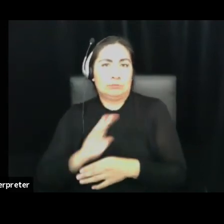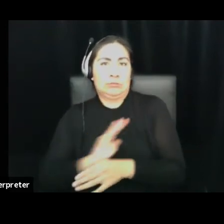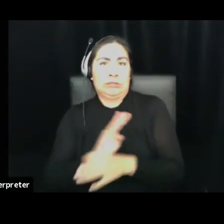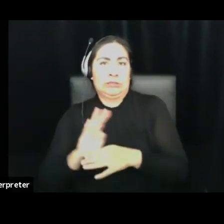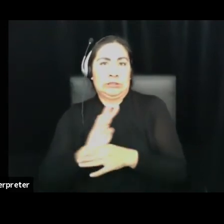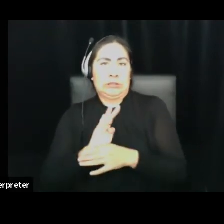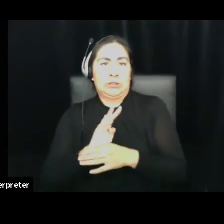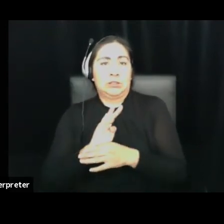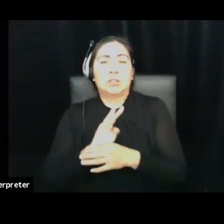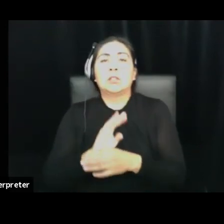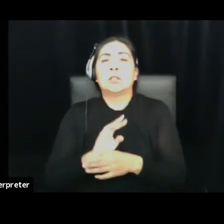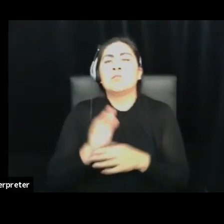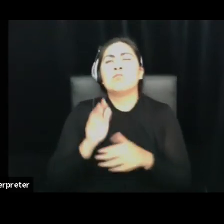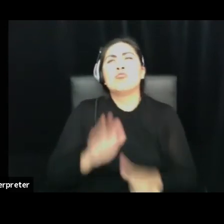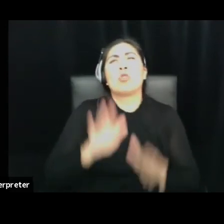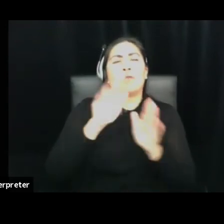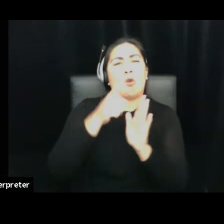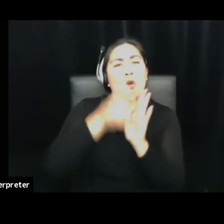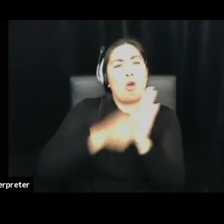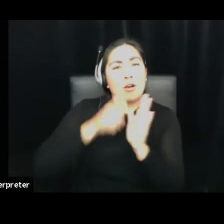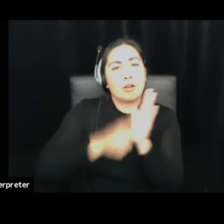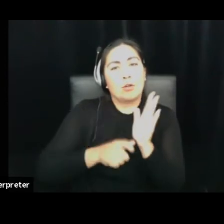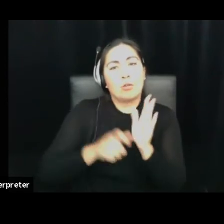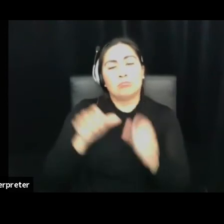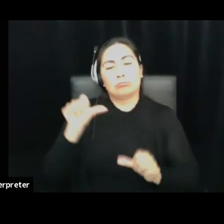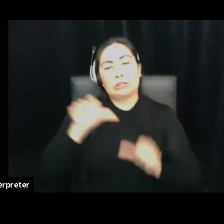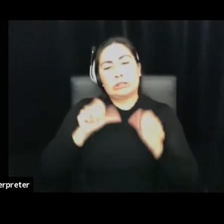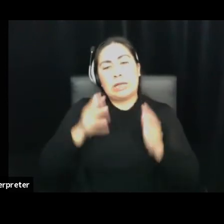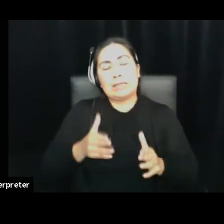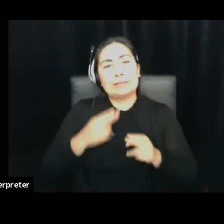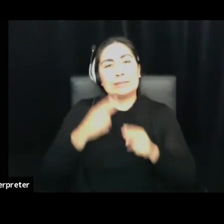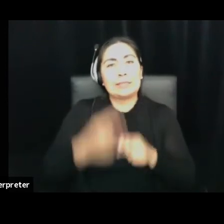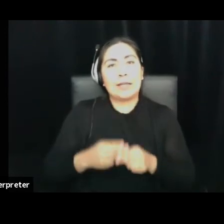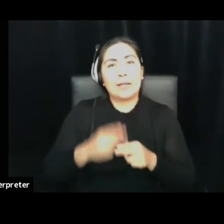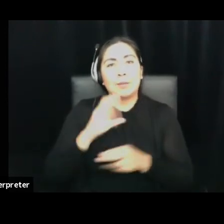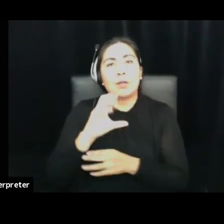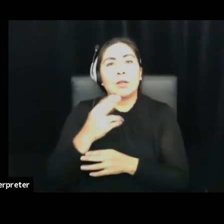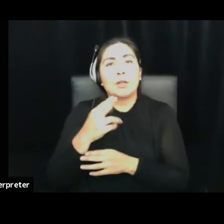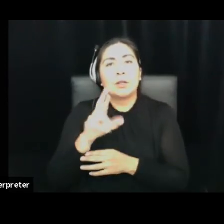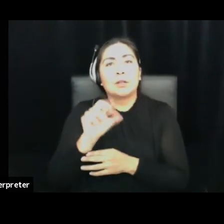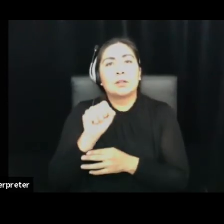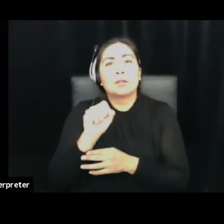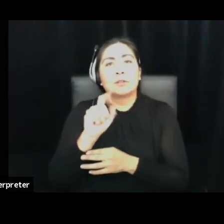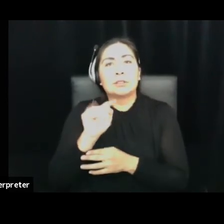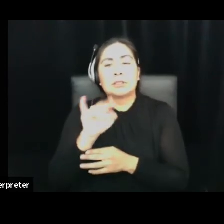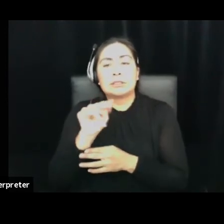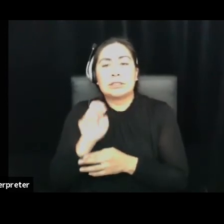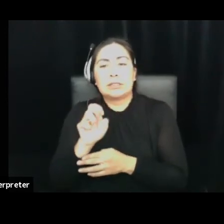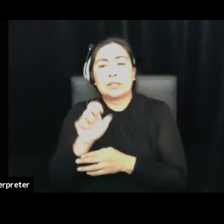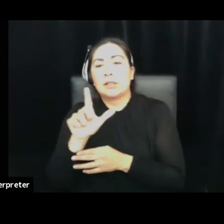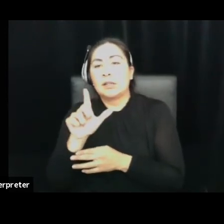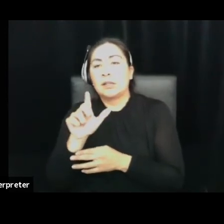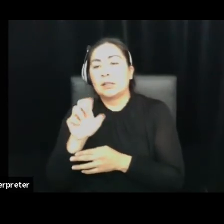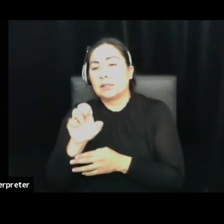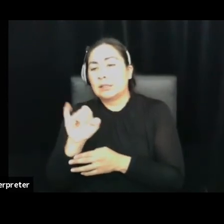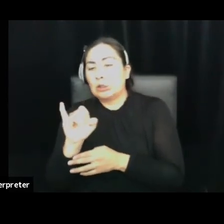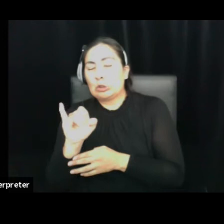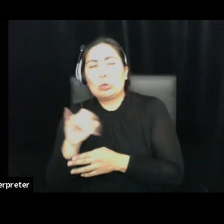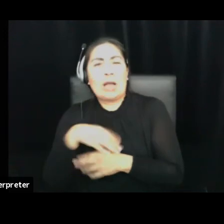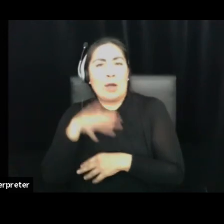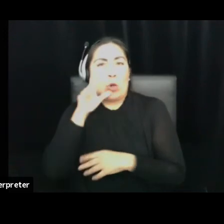There's a great article by a scientist named Christine Liu that we'll tweet out on the HowlRound Twitter